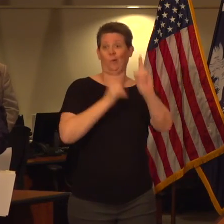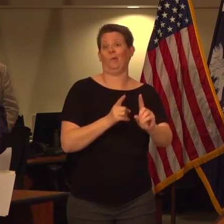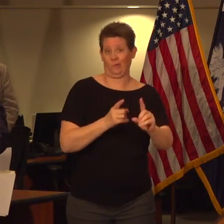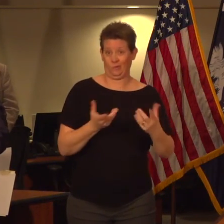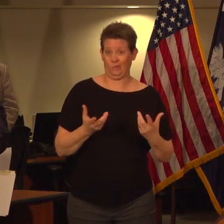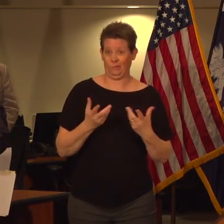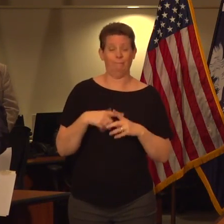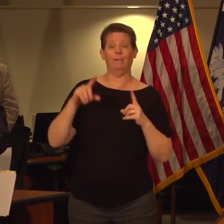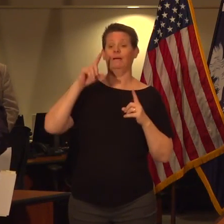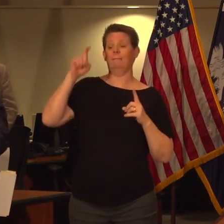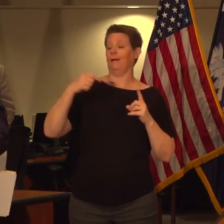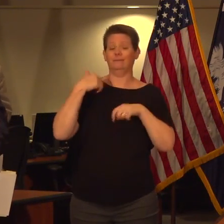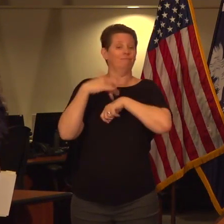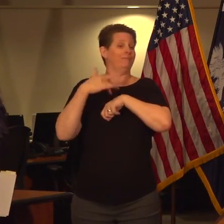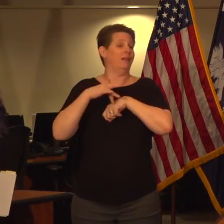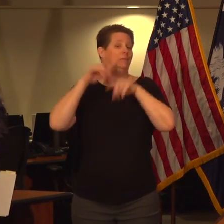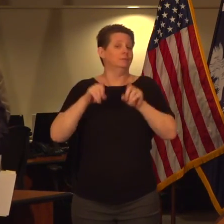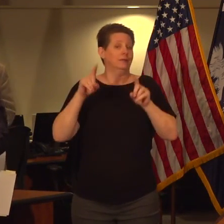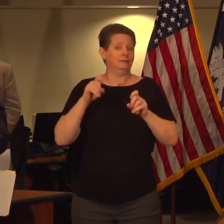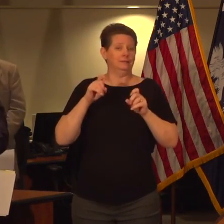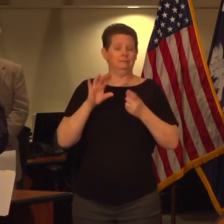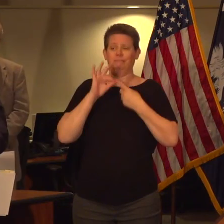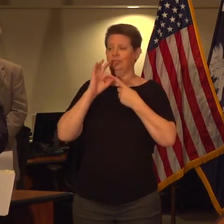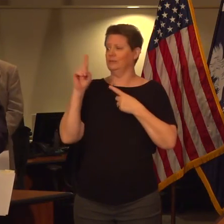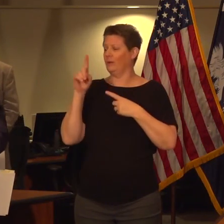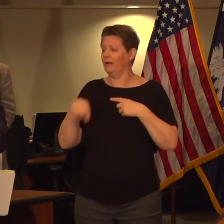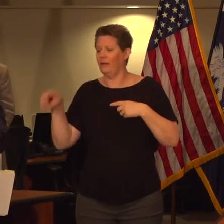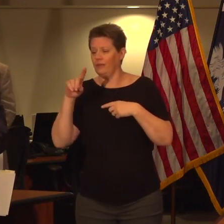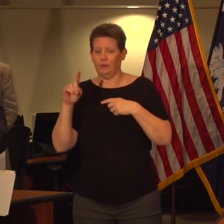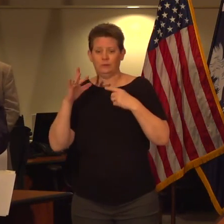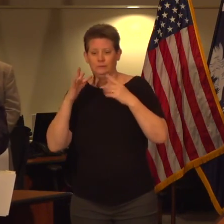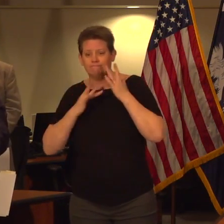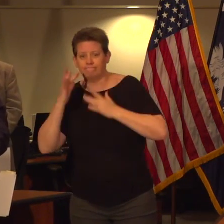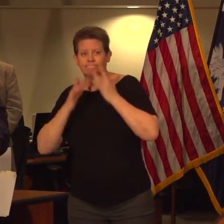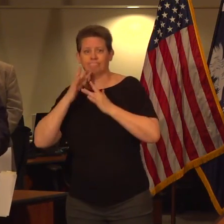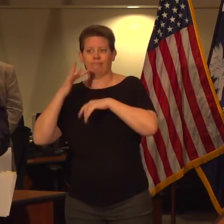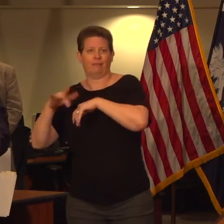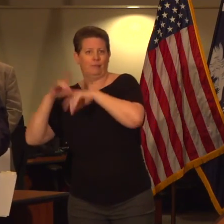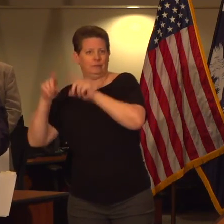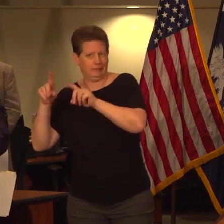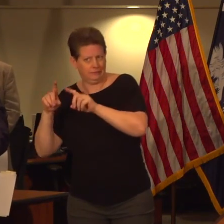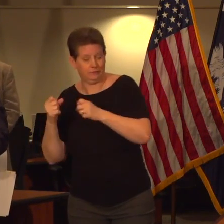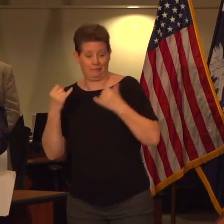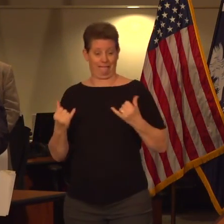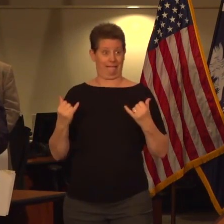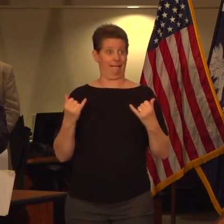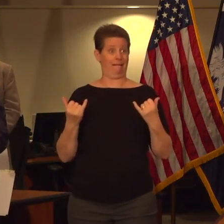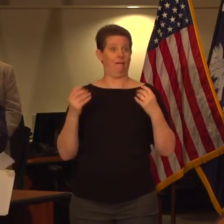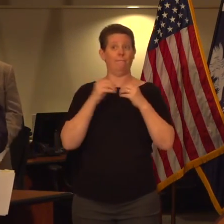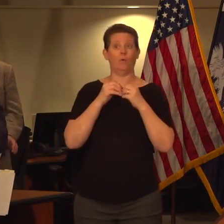testing is available, especially in underserved communities. We have now widely available testing in some of our